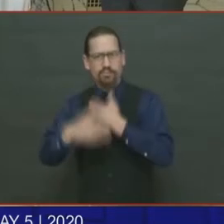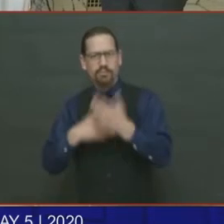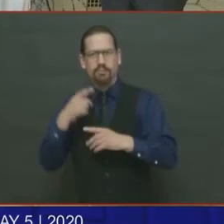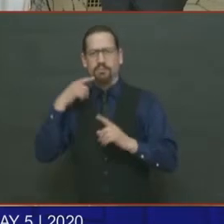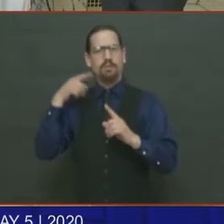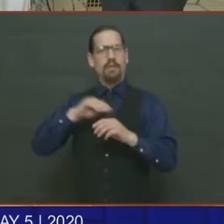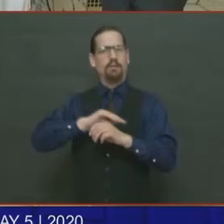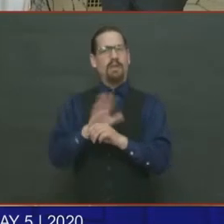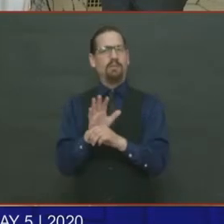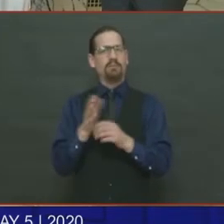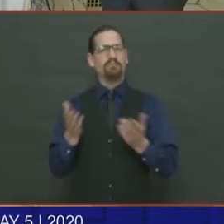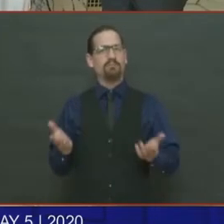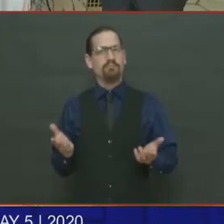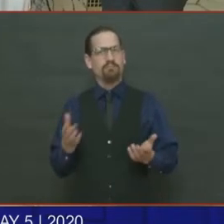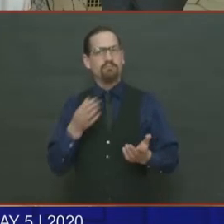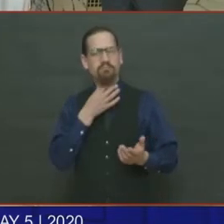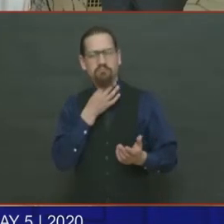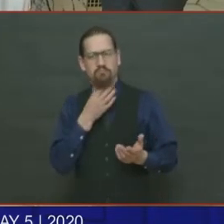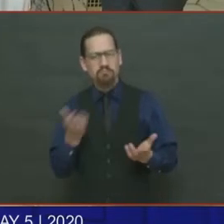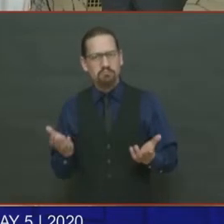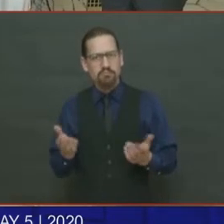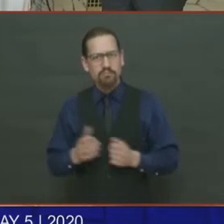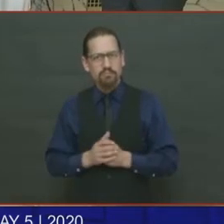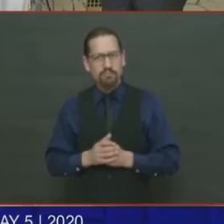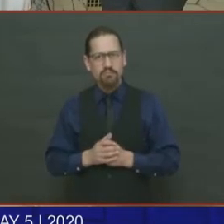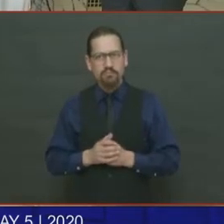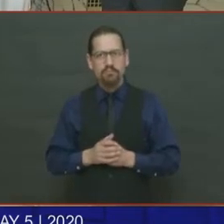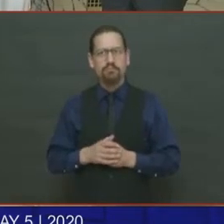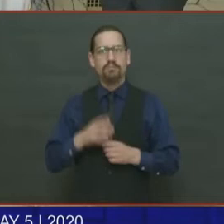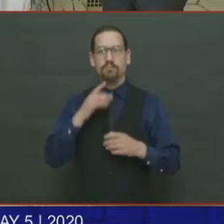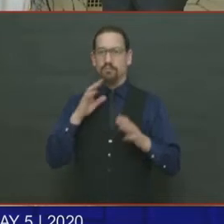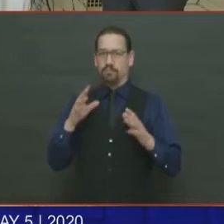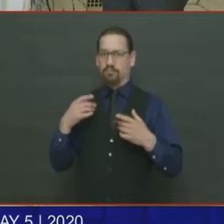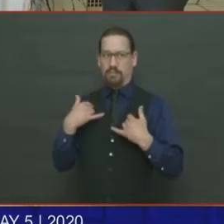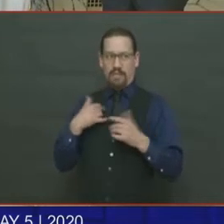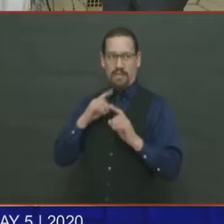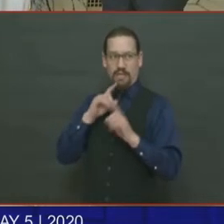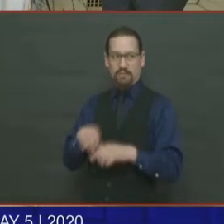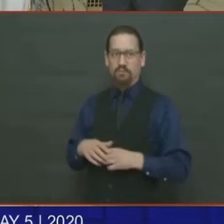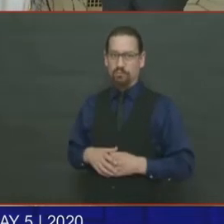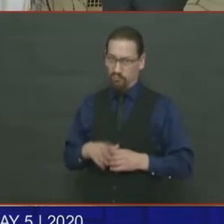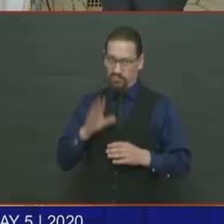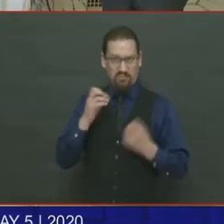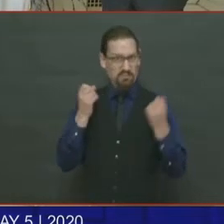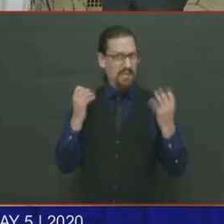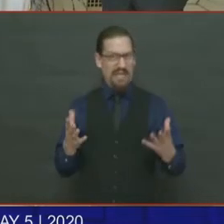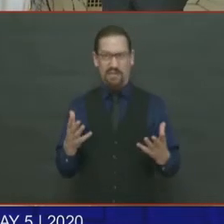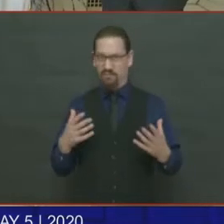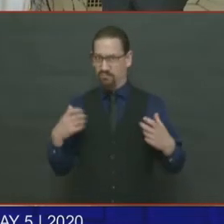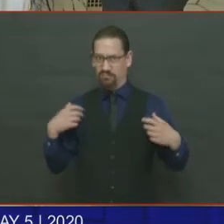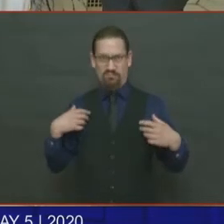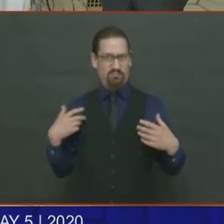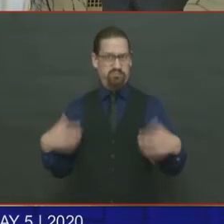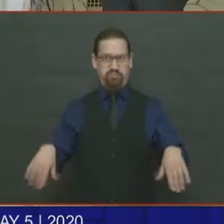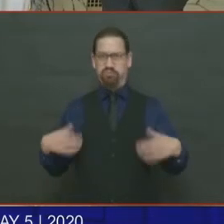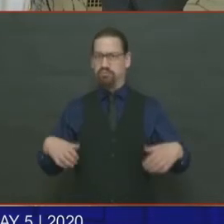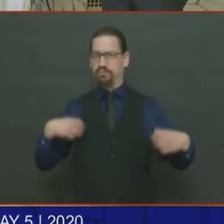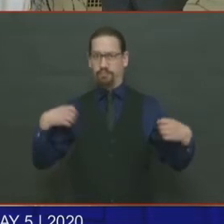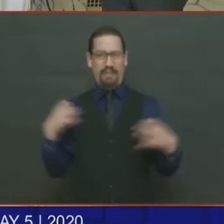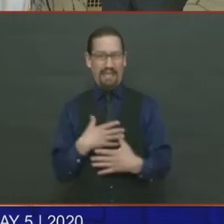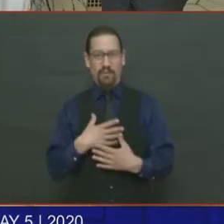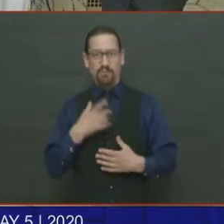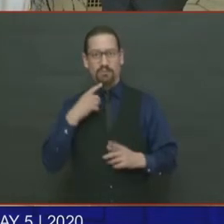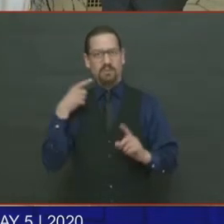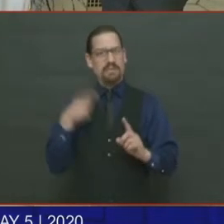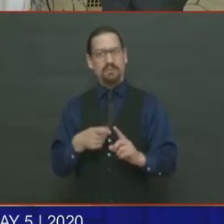I think there's a lot of there's a lot of fear-mongering happening. So that's a problem if it's based on poor information.